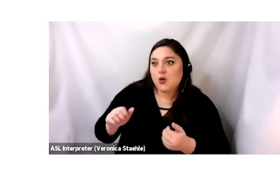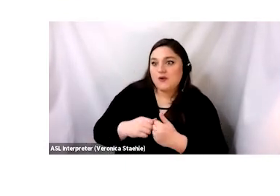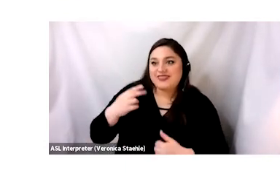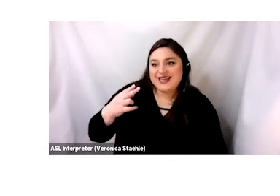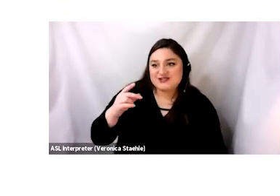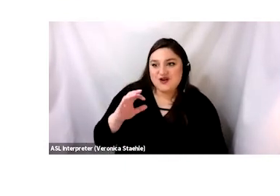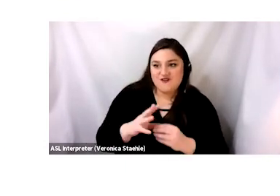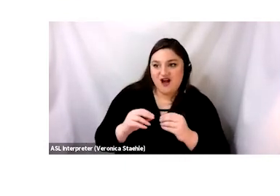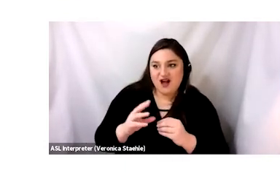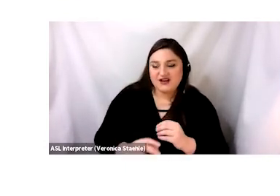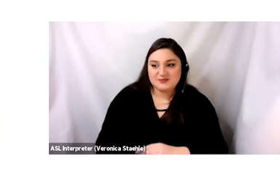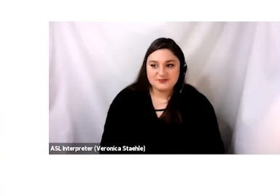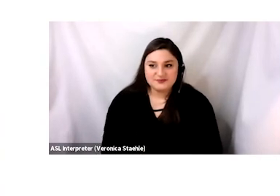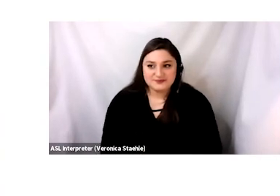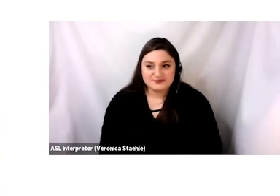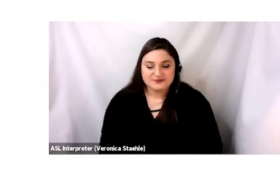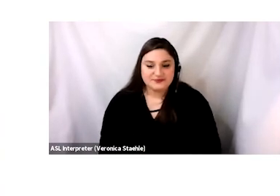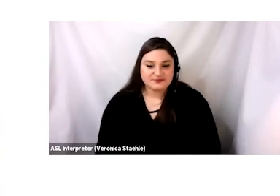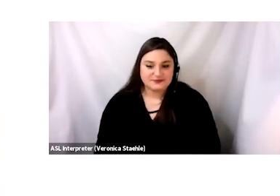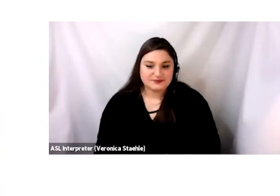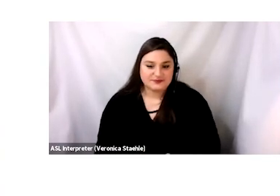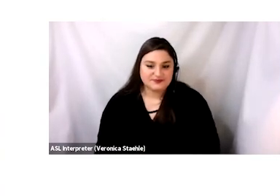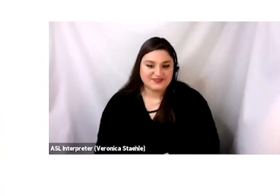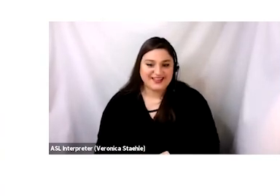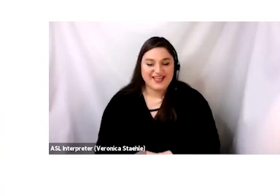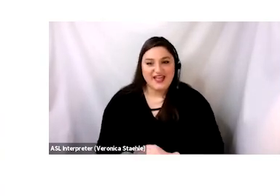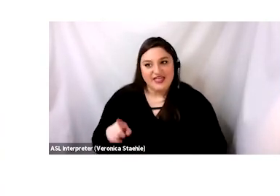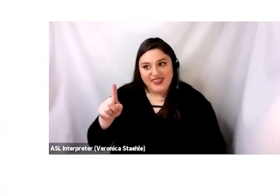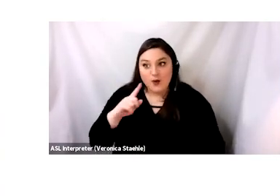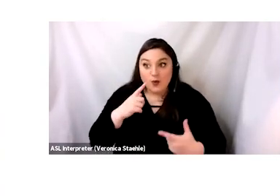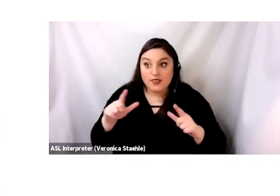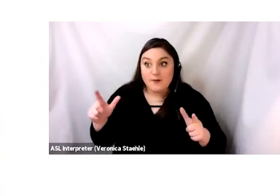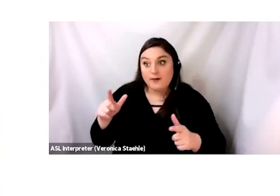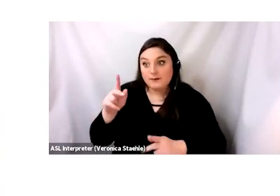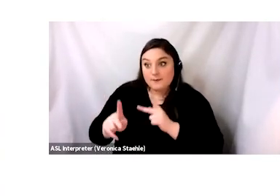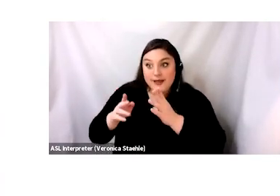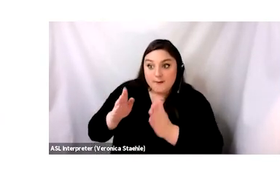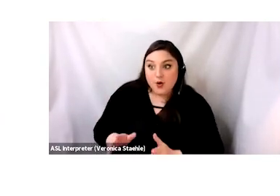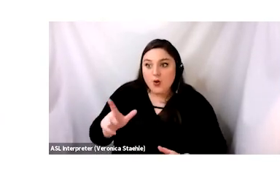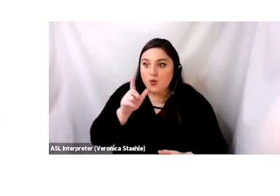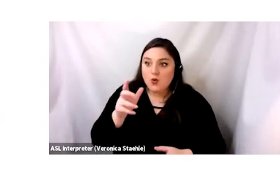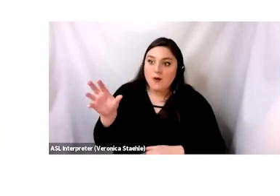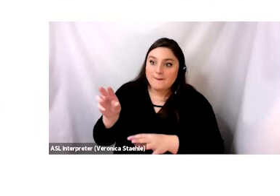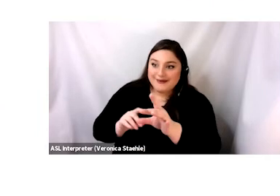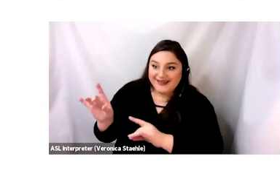the main bodies that were working with the cotton and spinning it and weaving it and picking it.